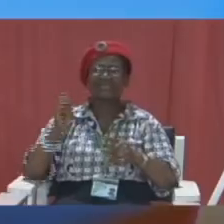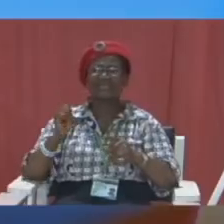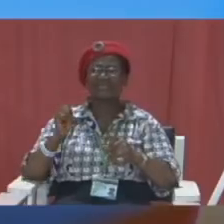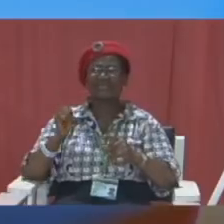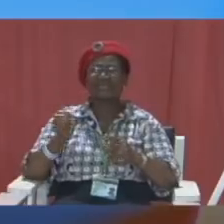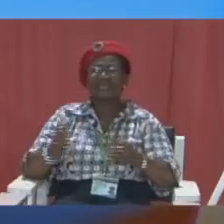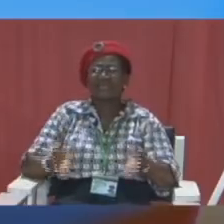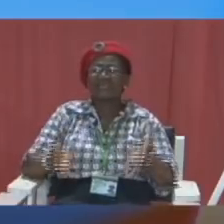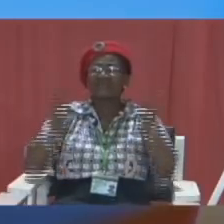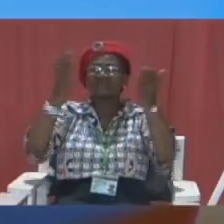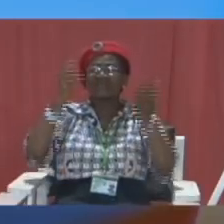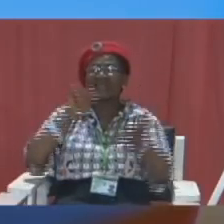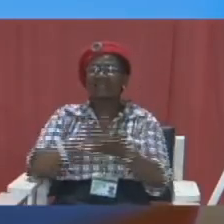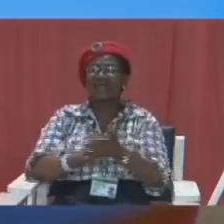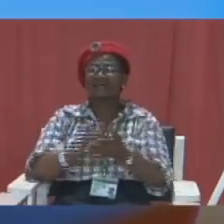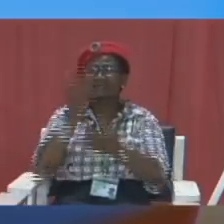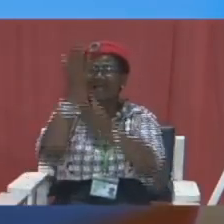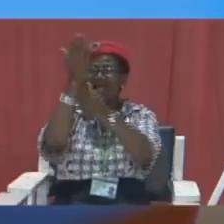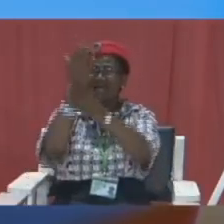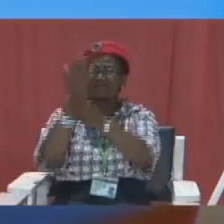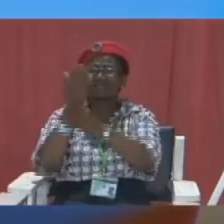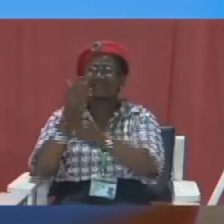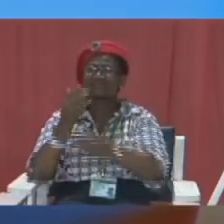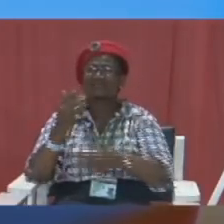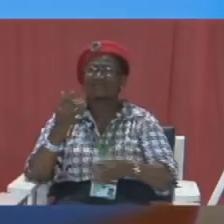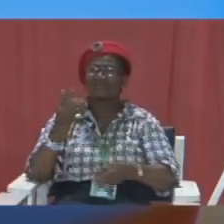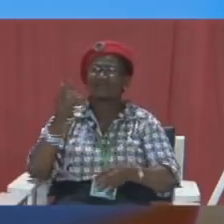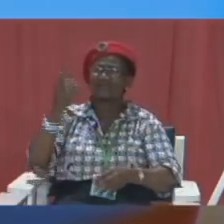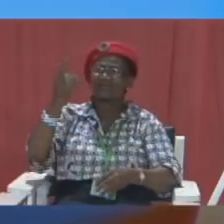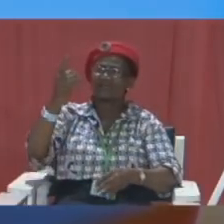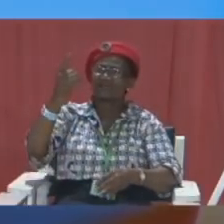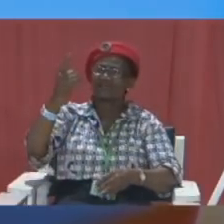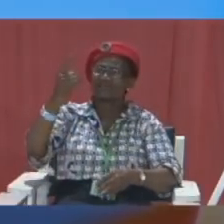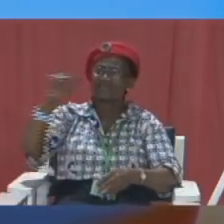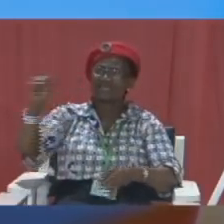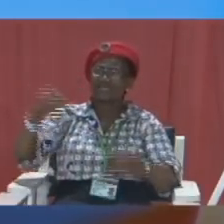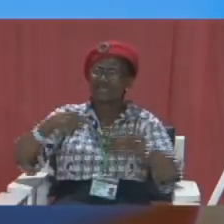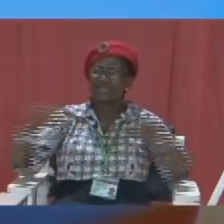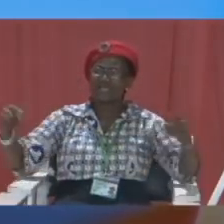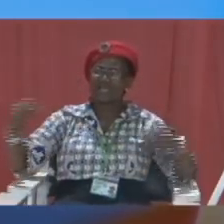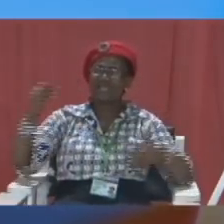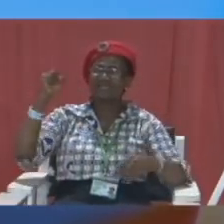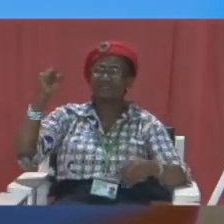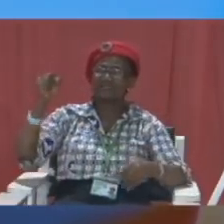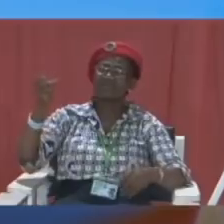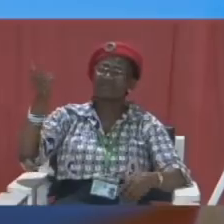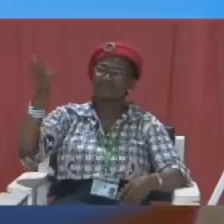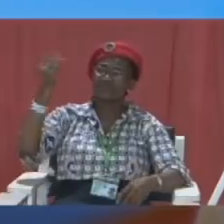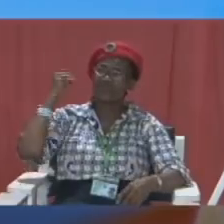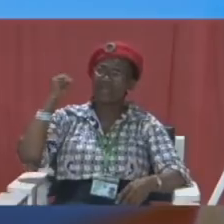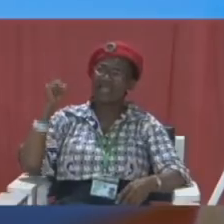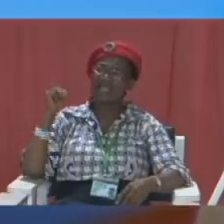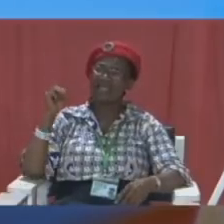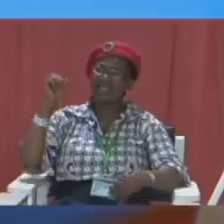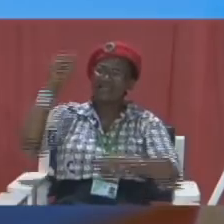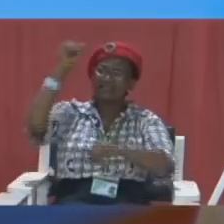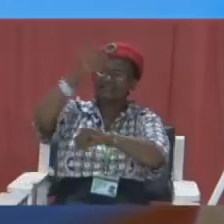owo yen soke, the Amalekites were defeated. Awara